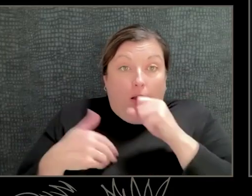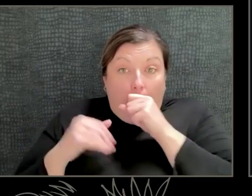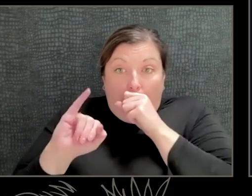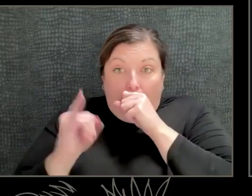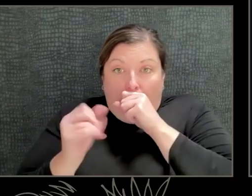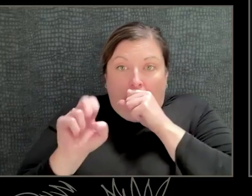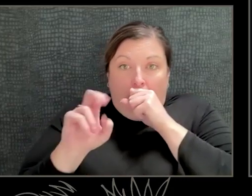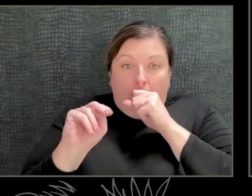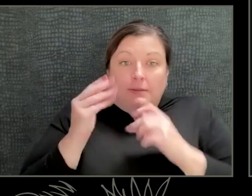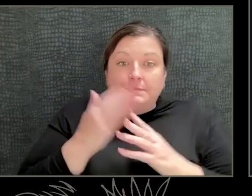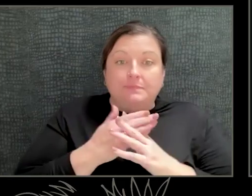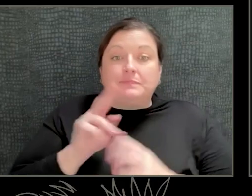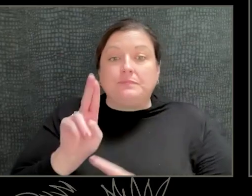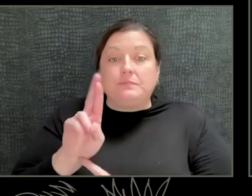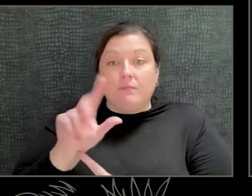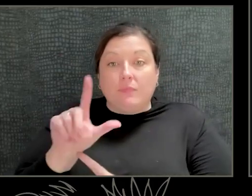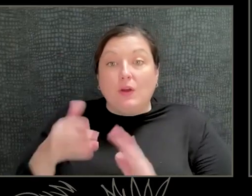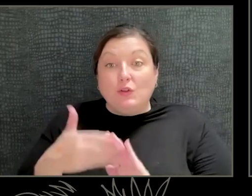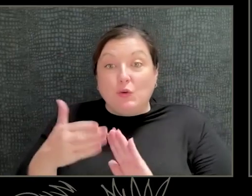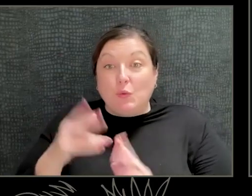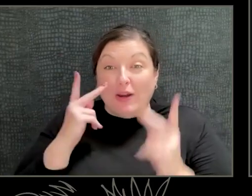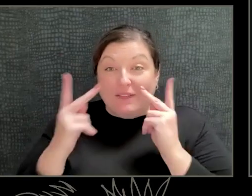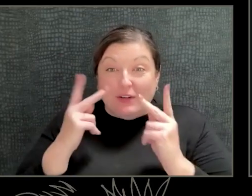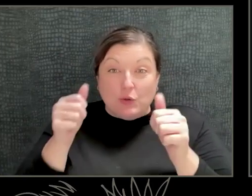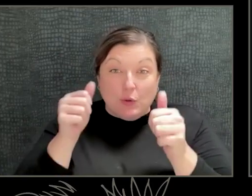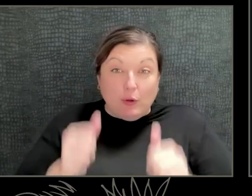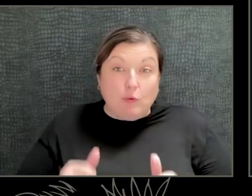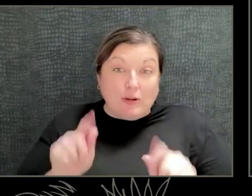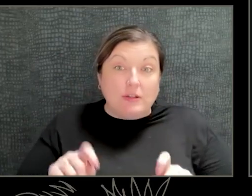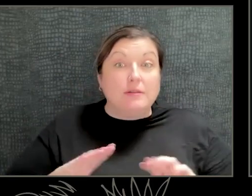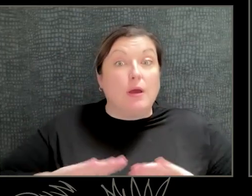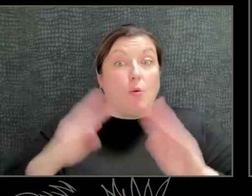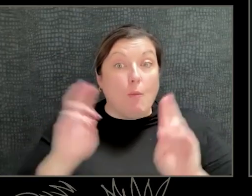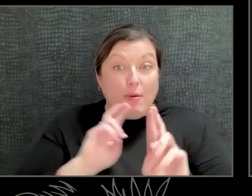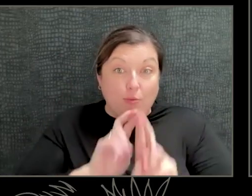file of URLs, run our visual regression tests, and open that report.